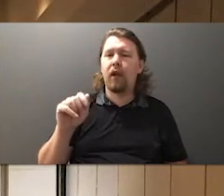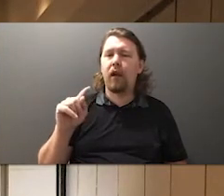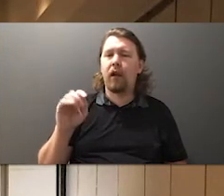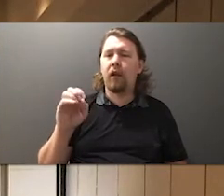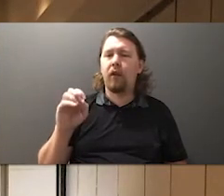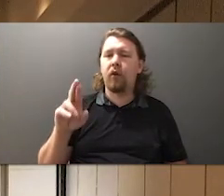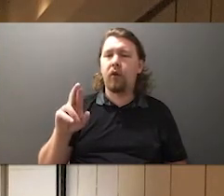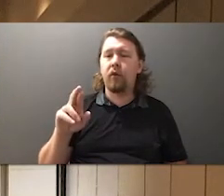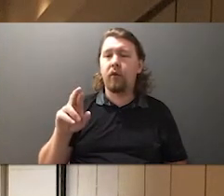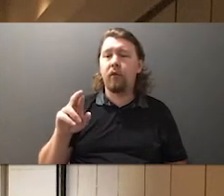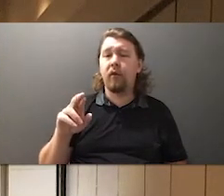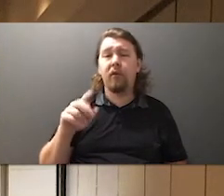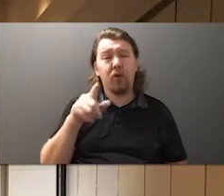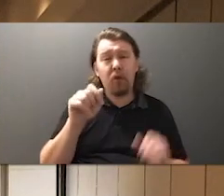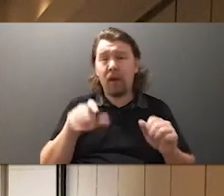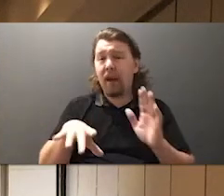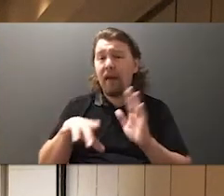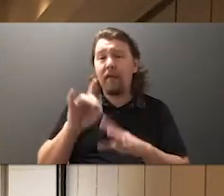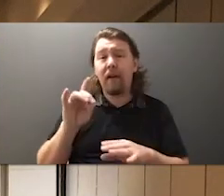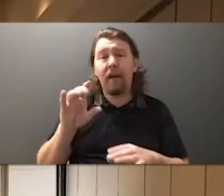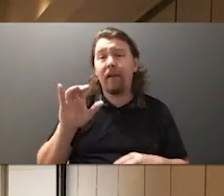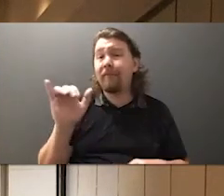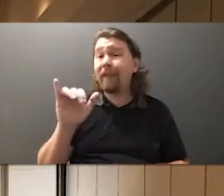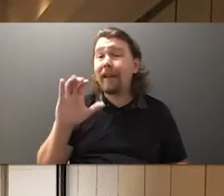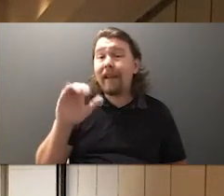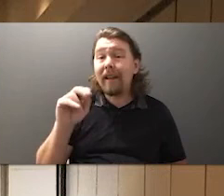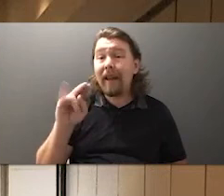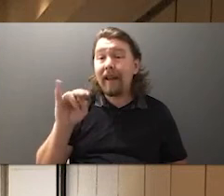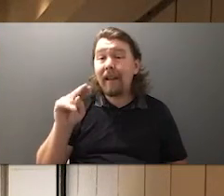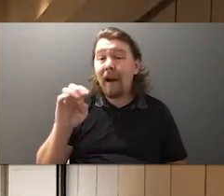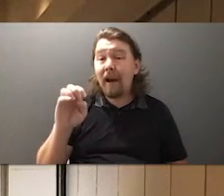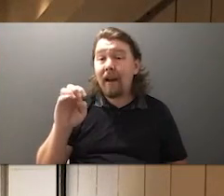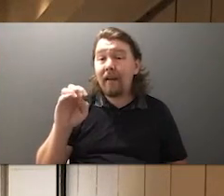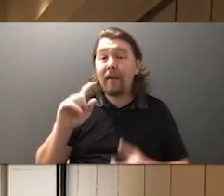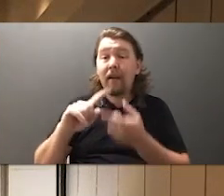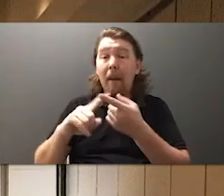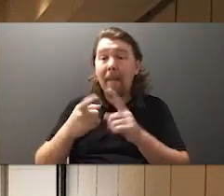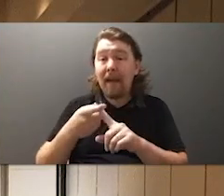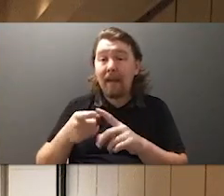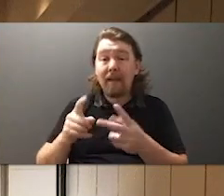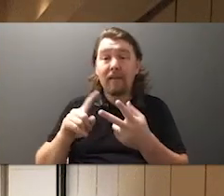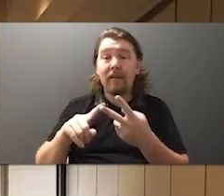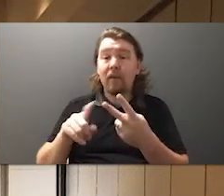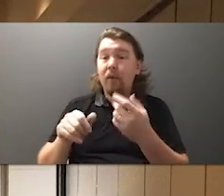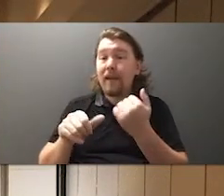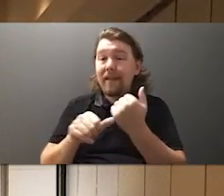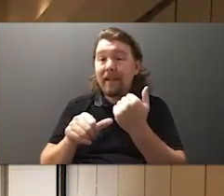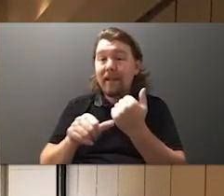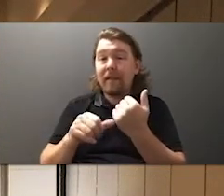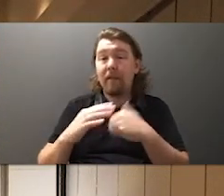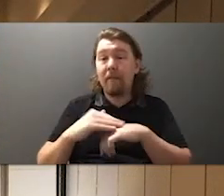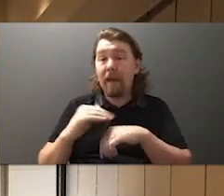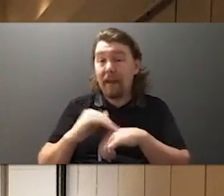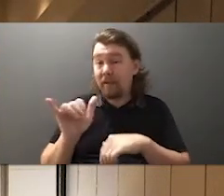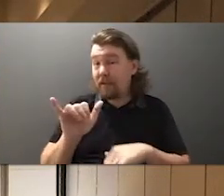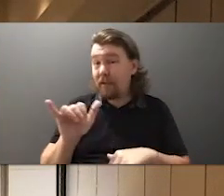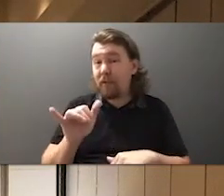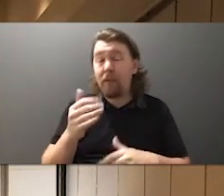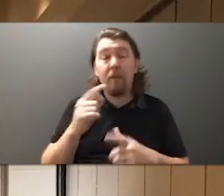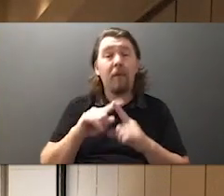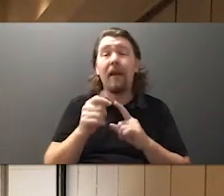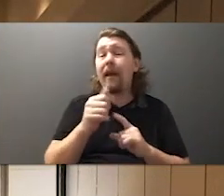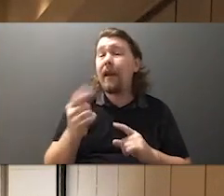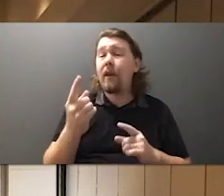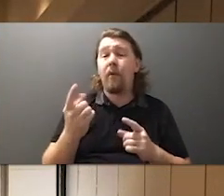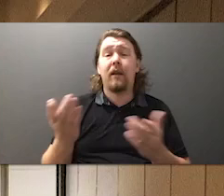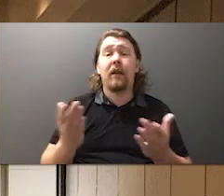get canine companions to come up under that category, as well as under, assistive pets. But